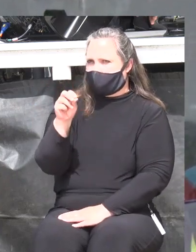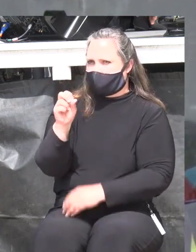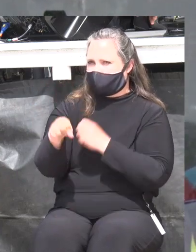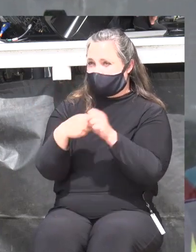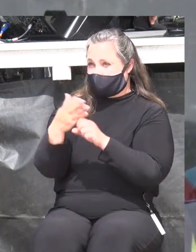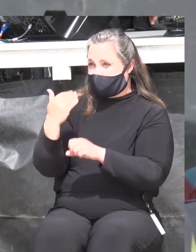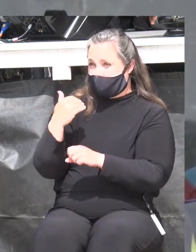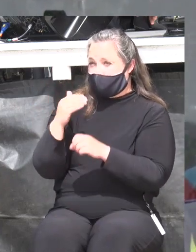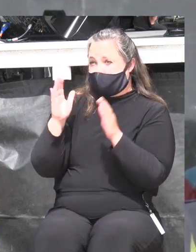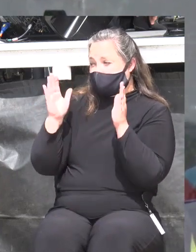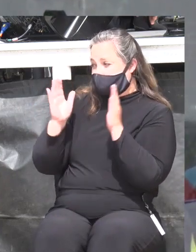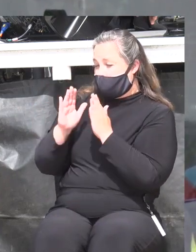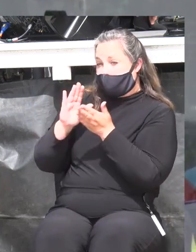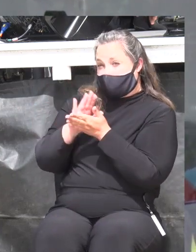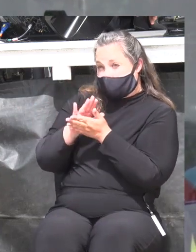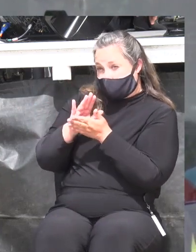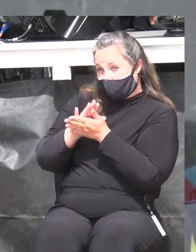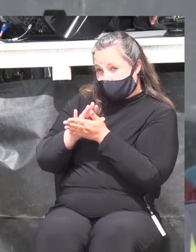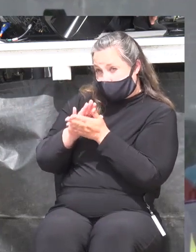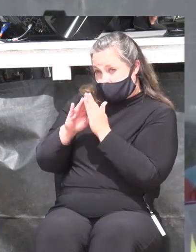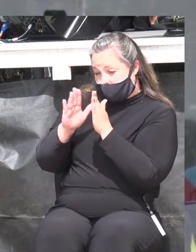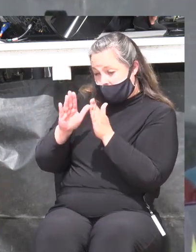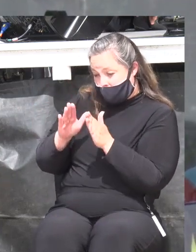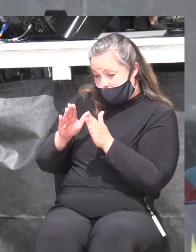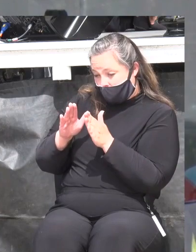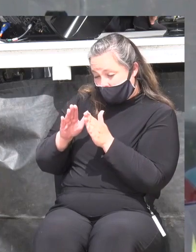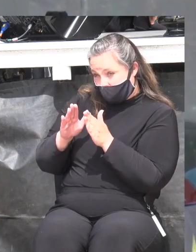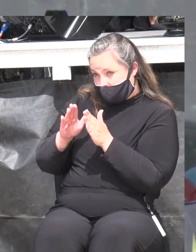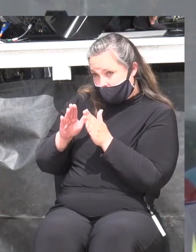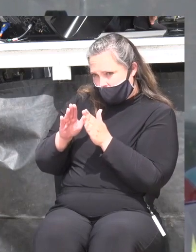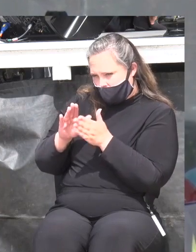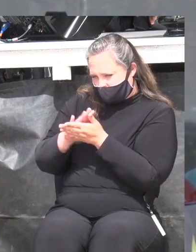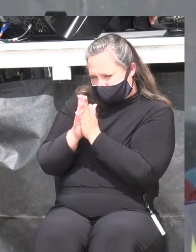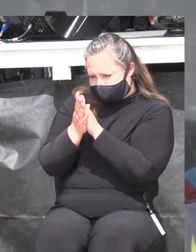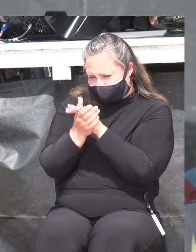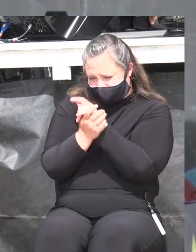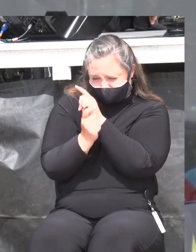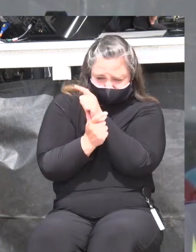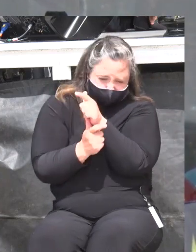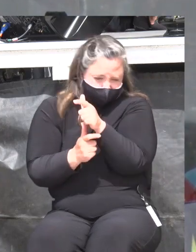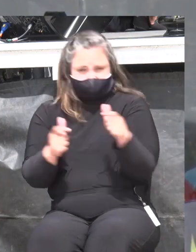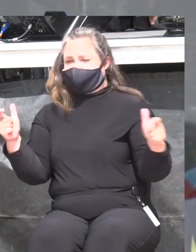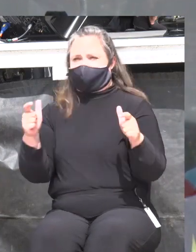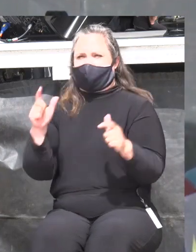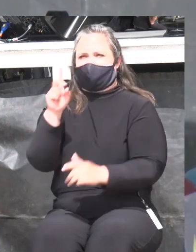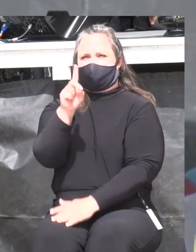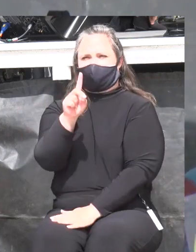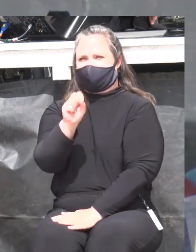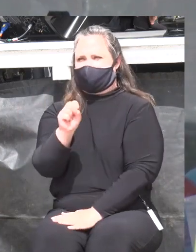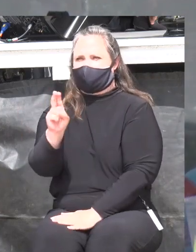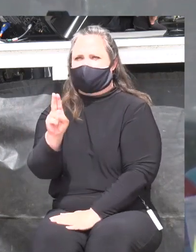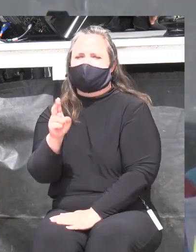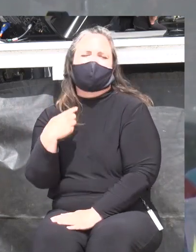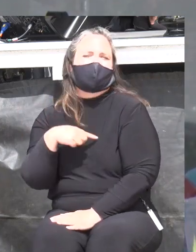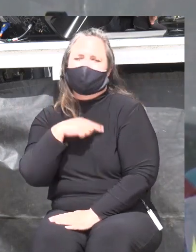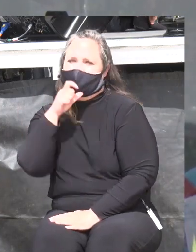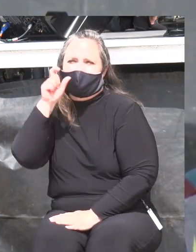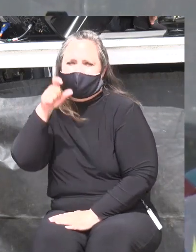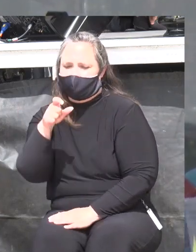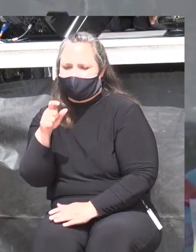there, Delaware State University was born. We didn't simply need more educated black and brown